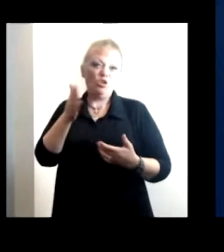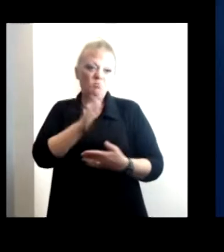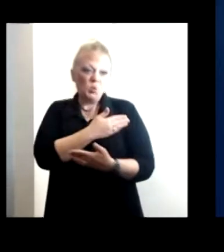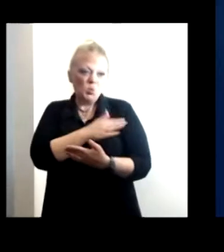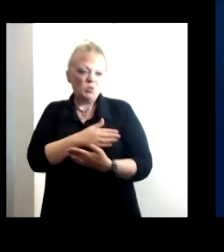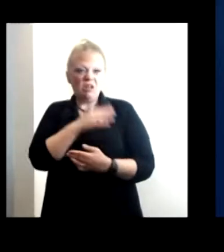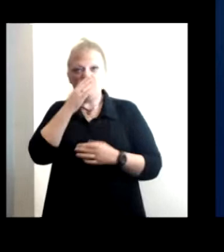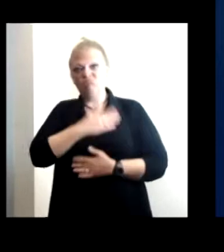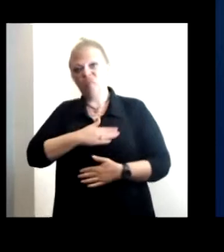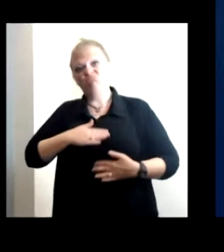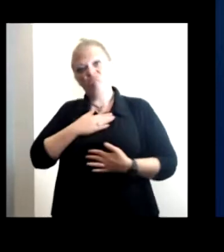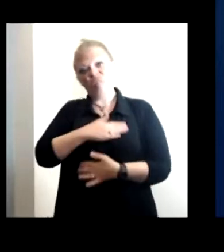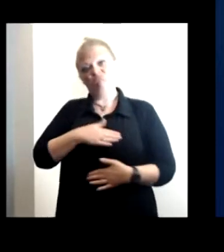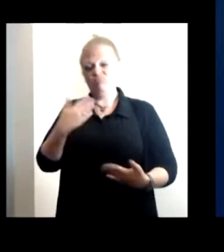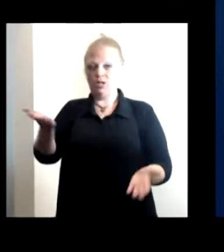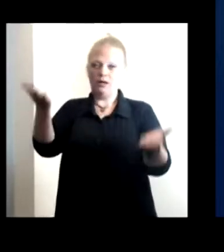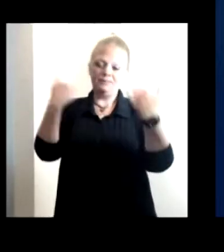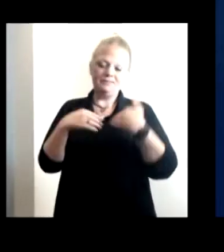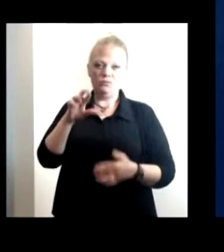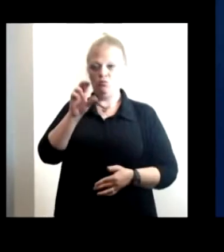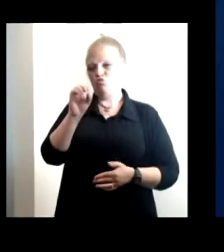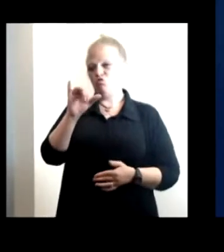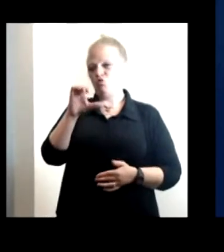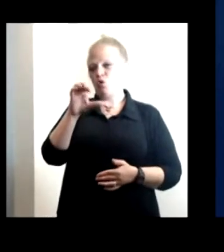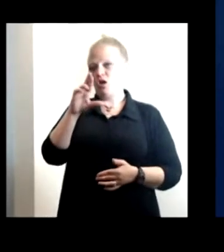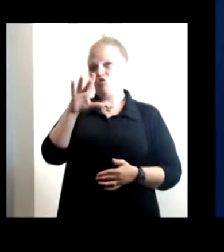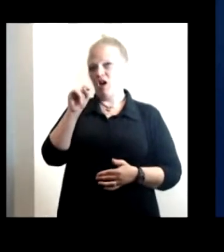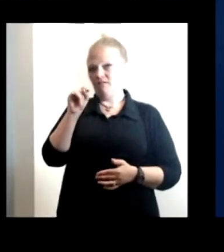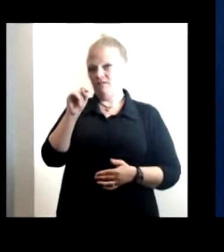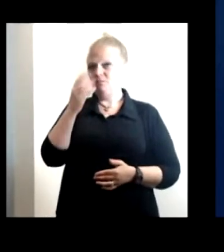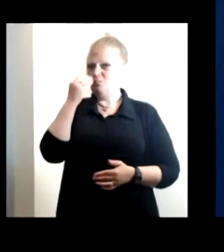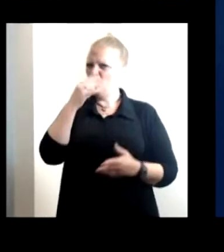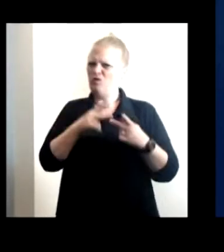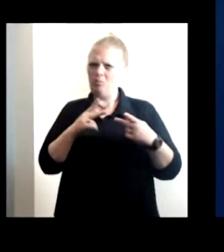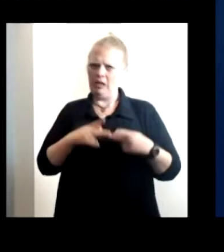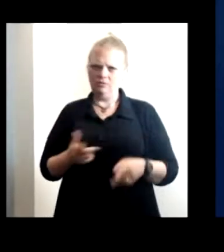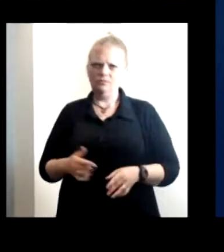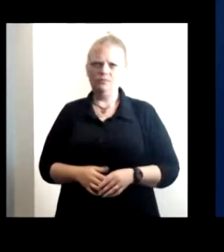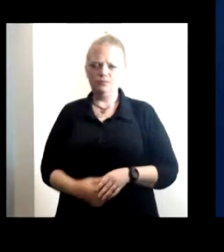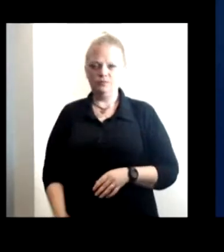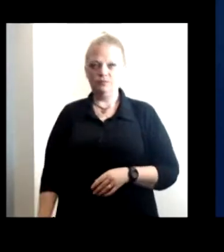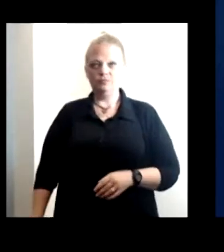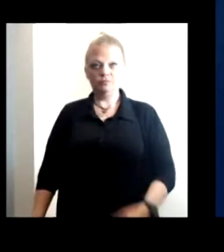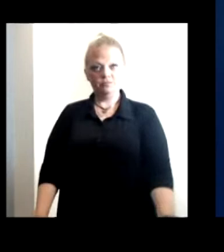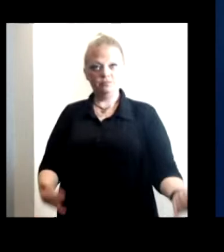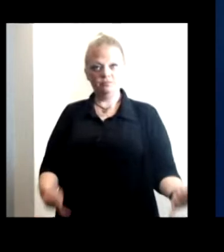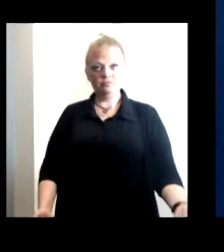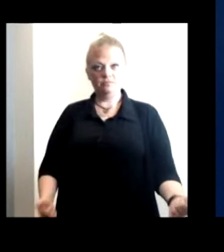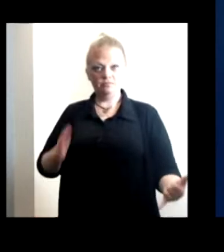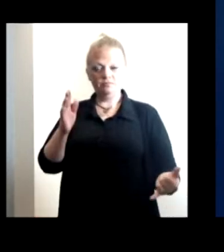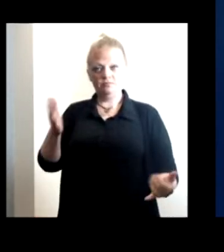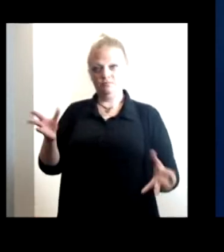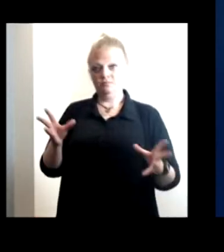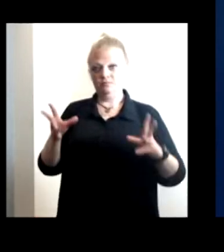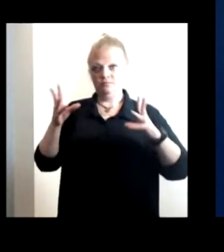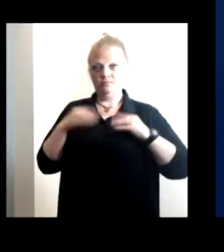time no matter where you are, come on down to the Roycroft. It's a beautiful place to be. And with that, we'll open up to questions, and I'll take one